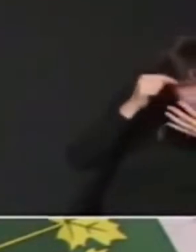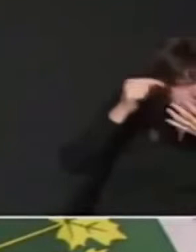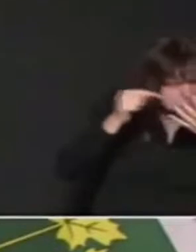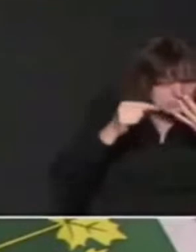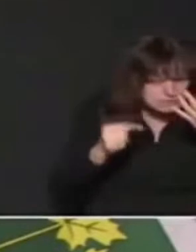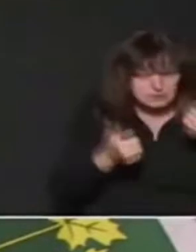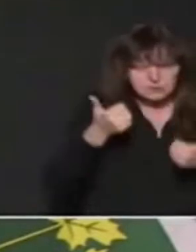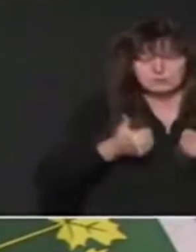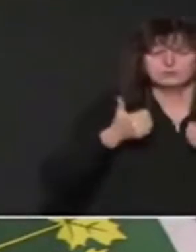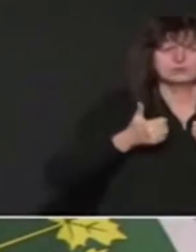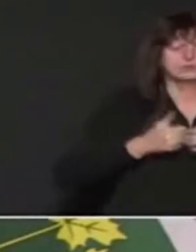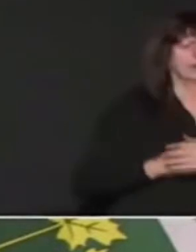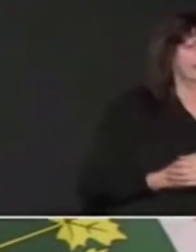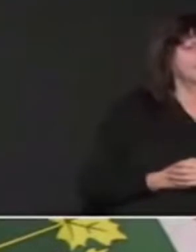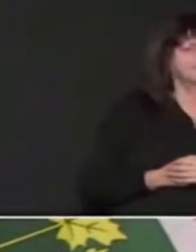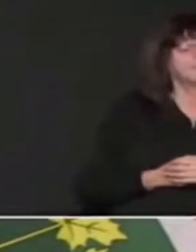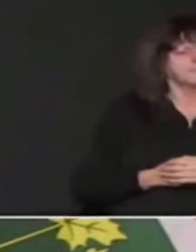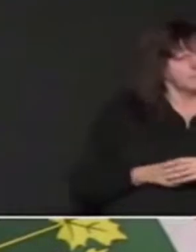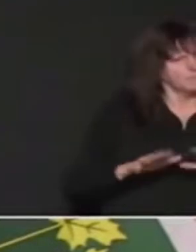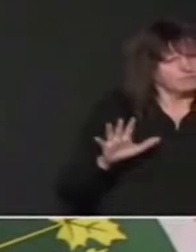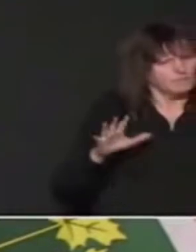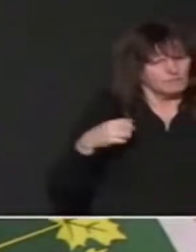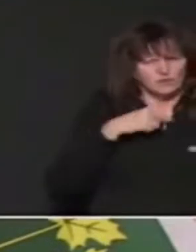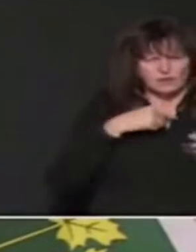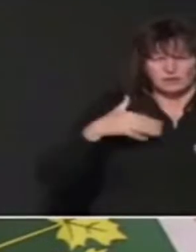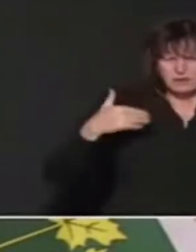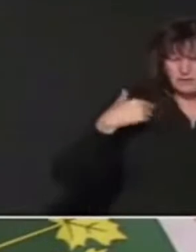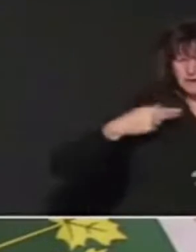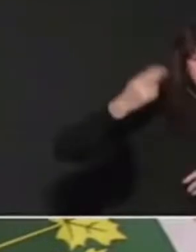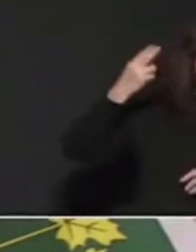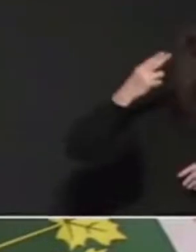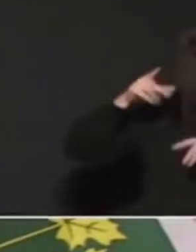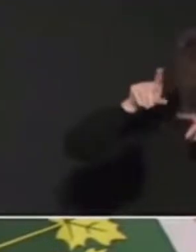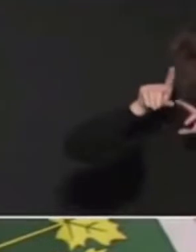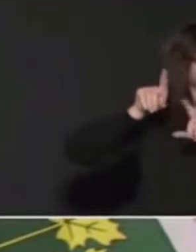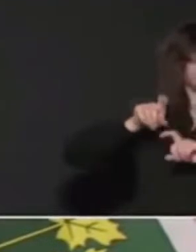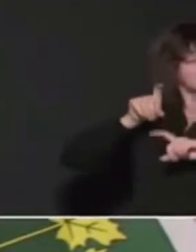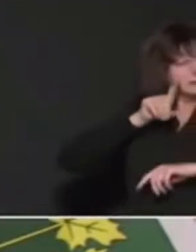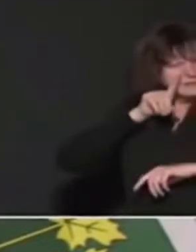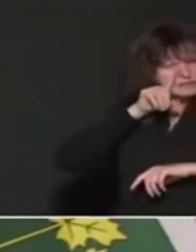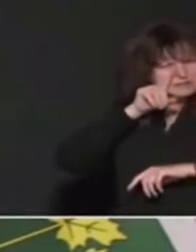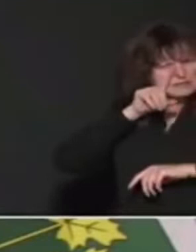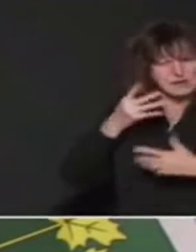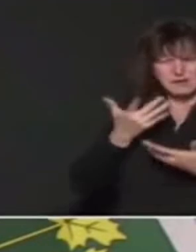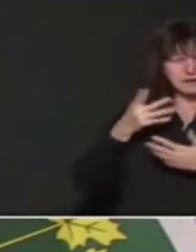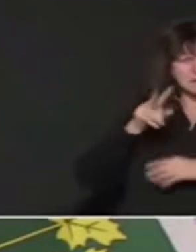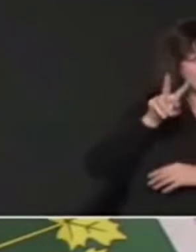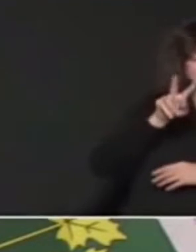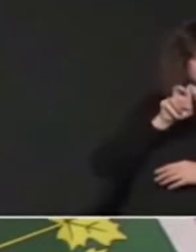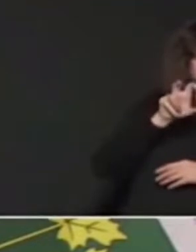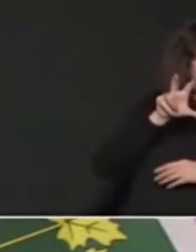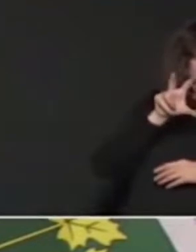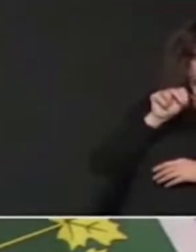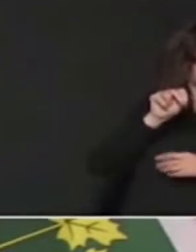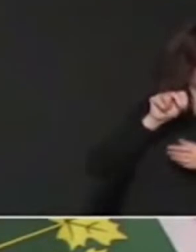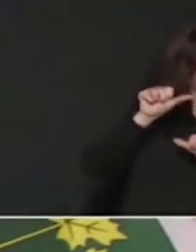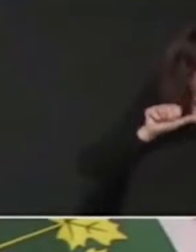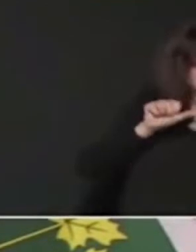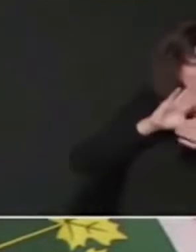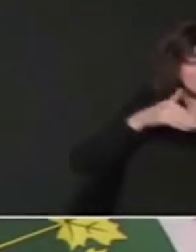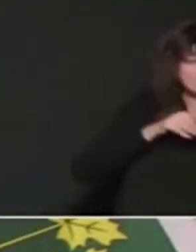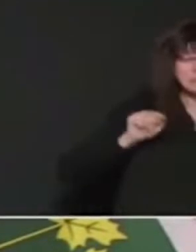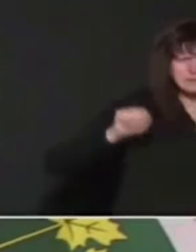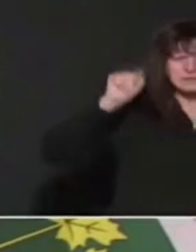high volume capacity for testing, with 230 assessment centers and community labs and over 500 pharmacies